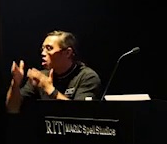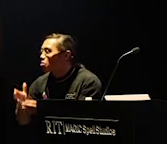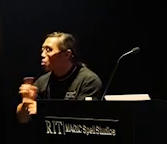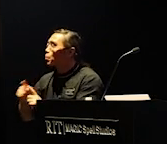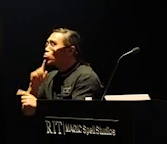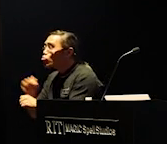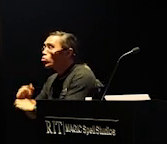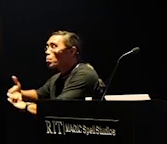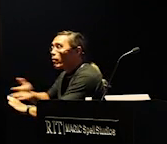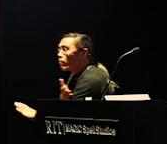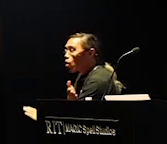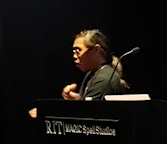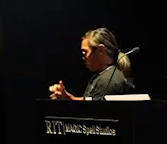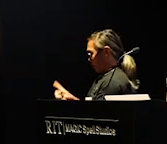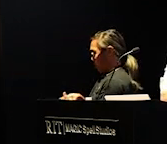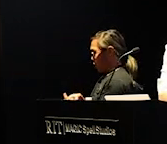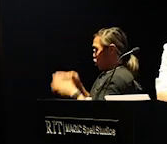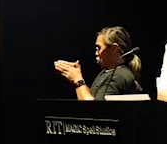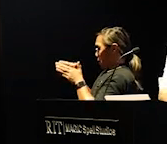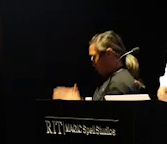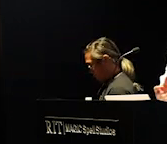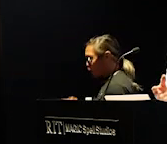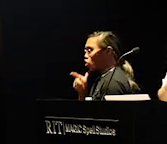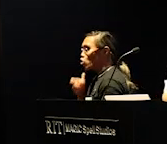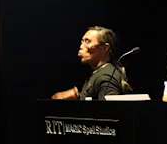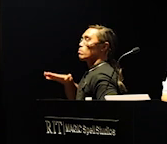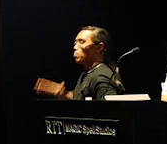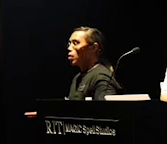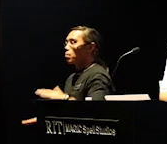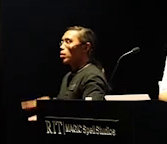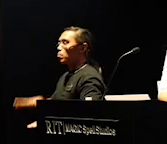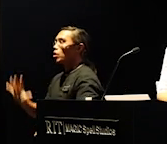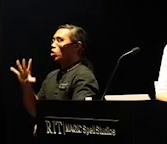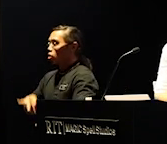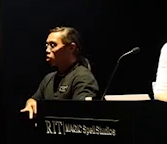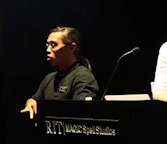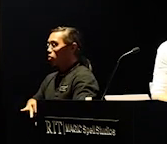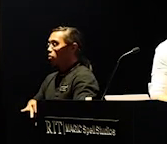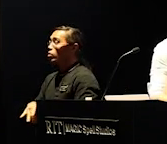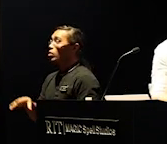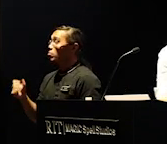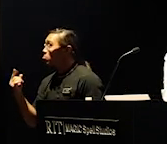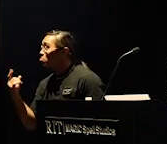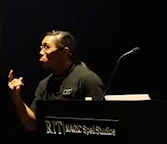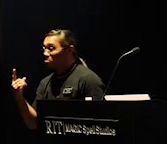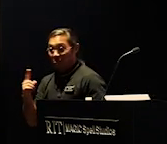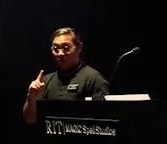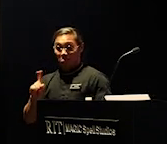last century, and just since I graduated school, the amount of things